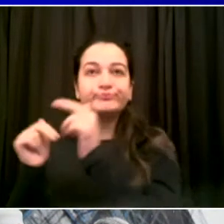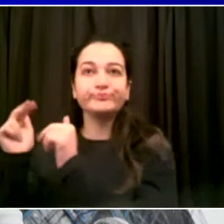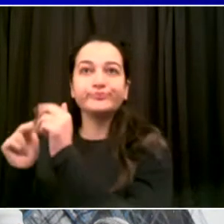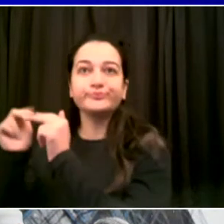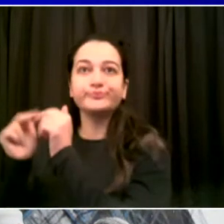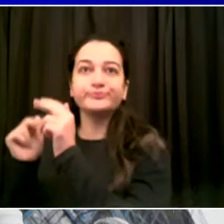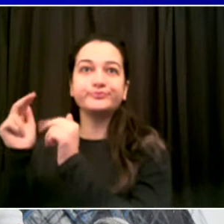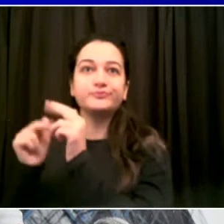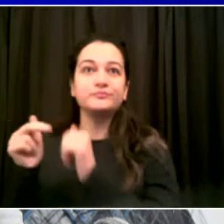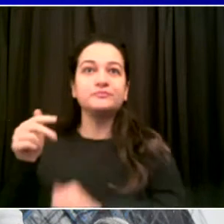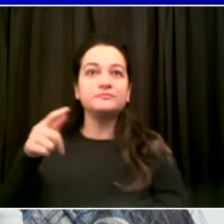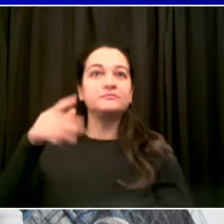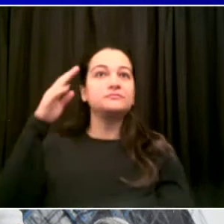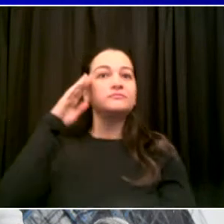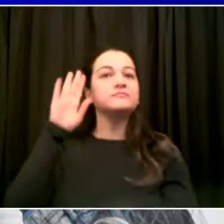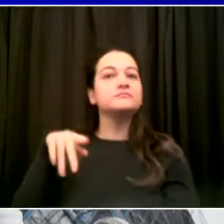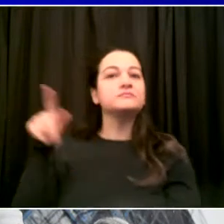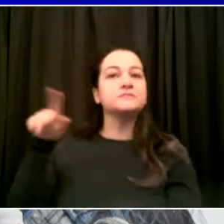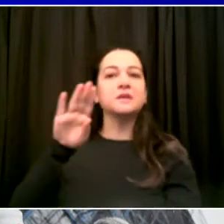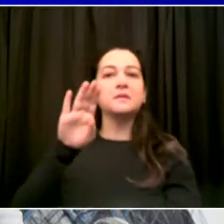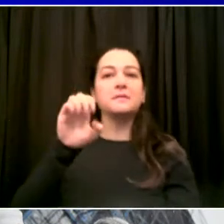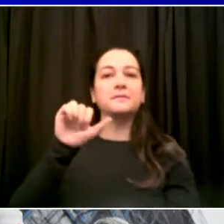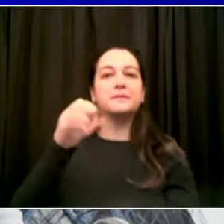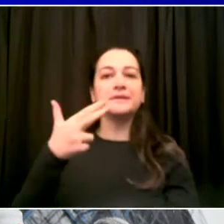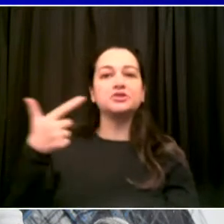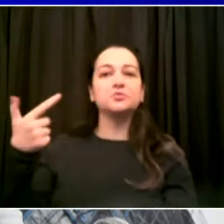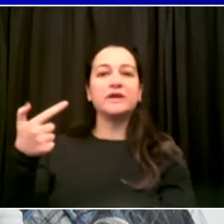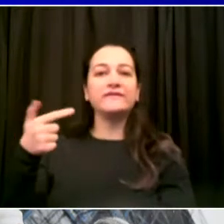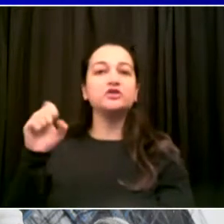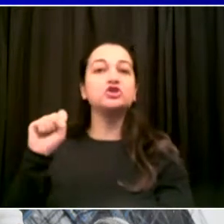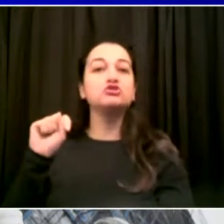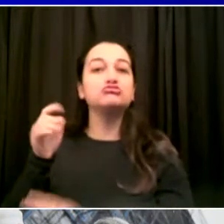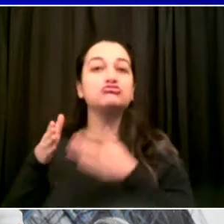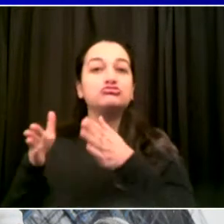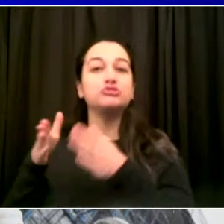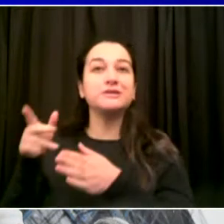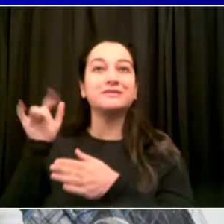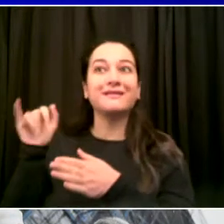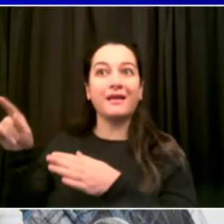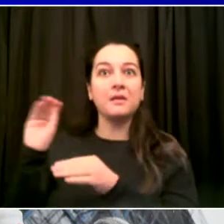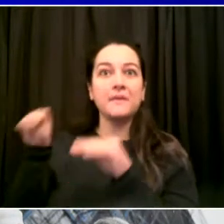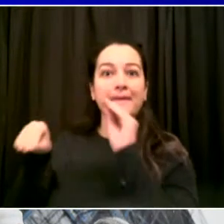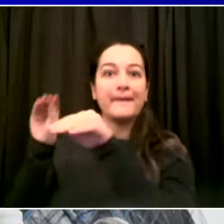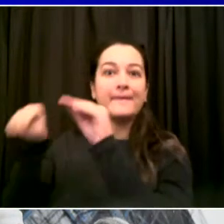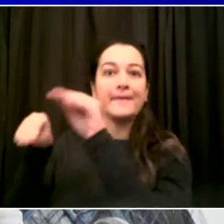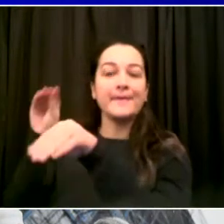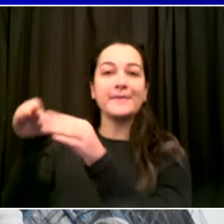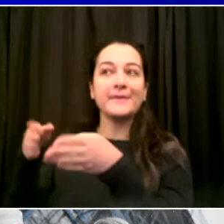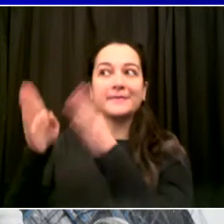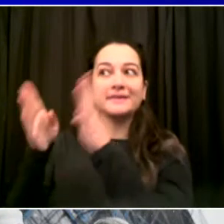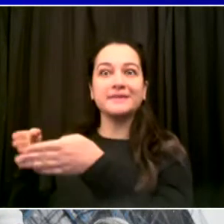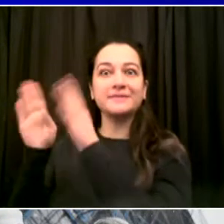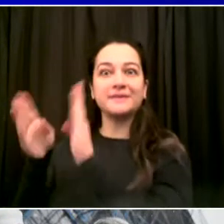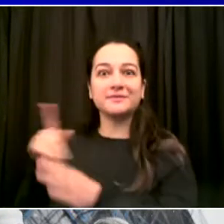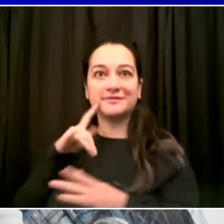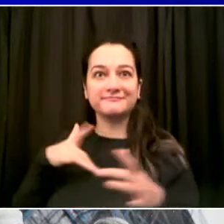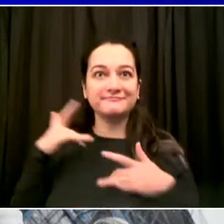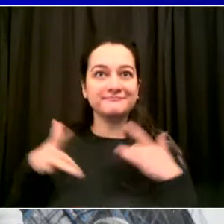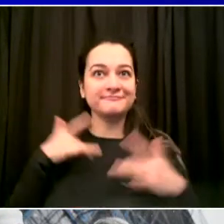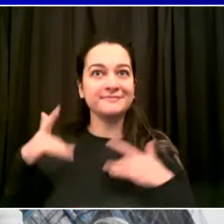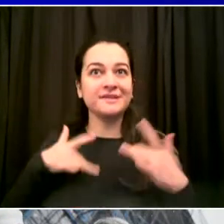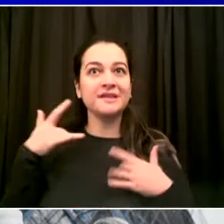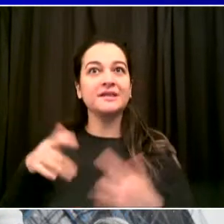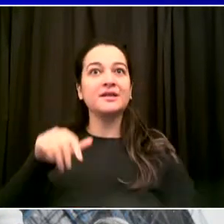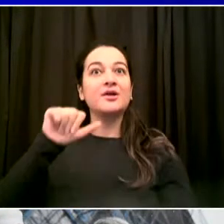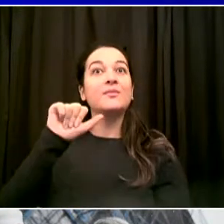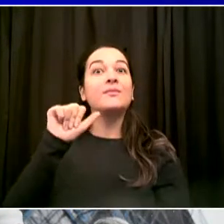affordable apartments, brand new building, beautiful building, hundreds of affordable apartments, space for local small businesses. This is a big